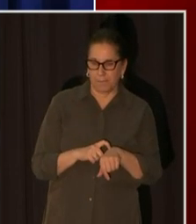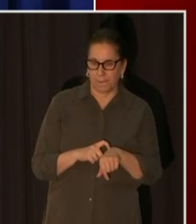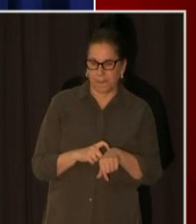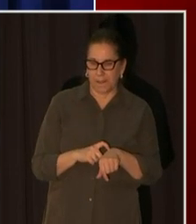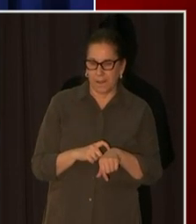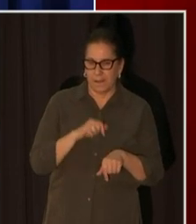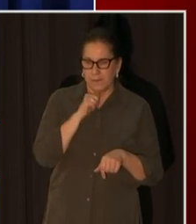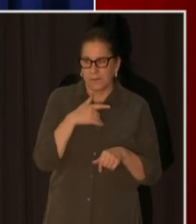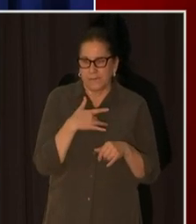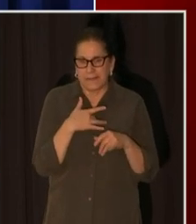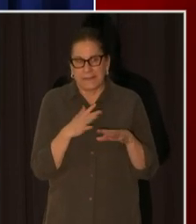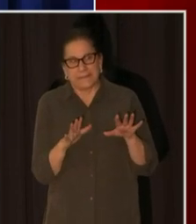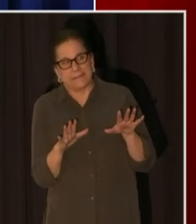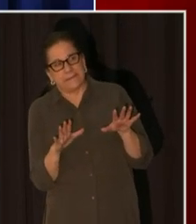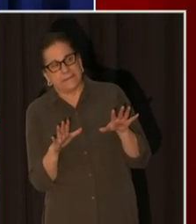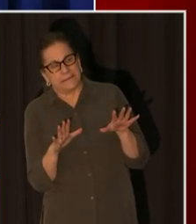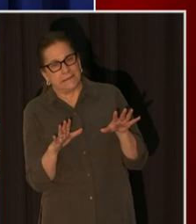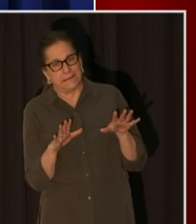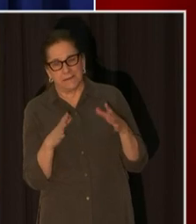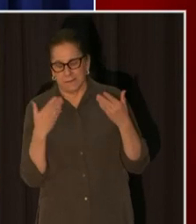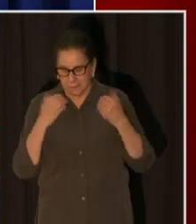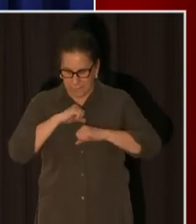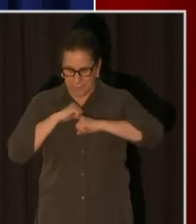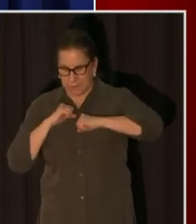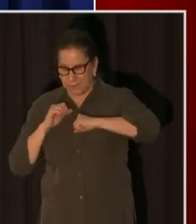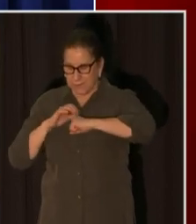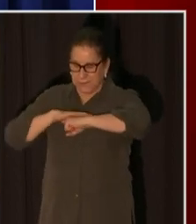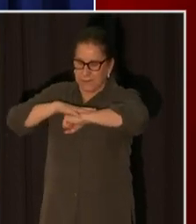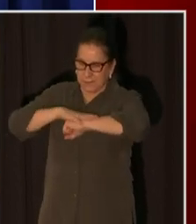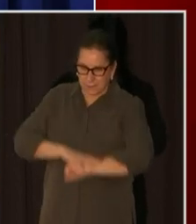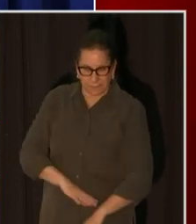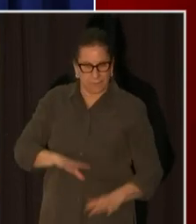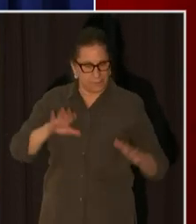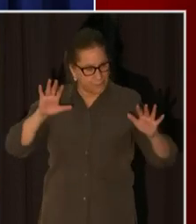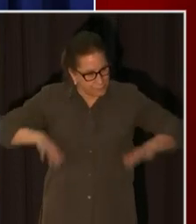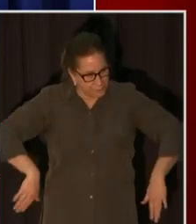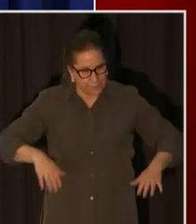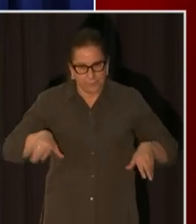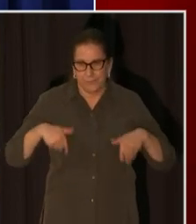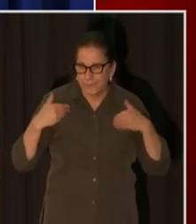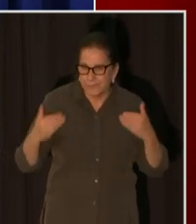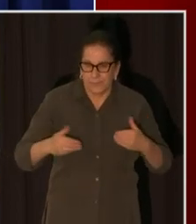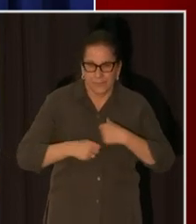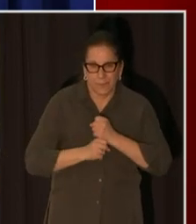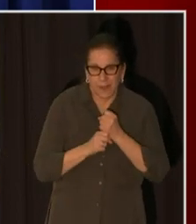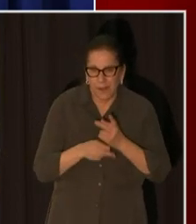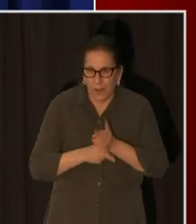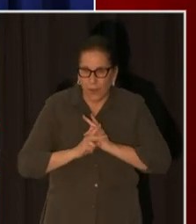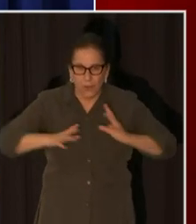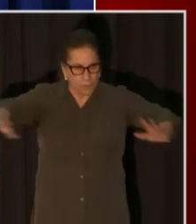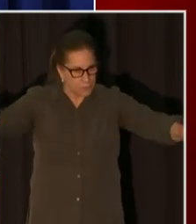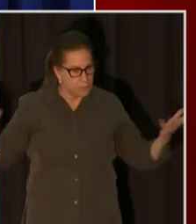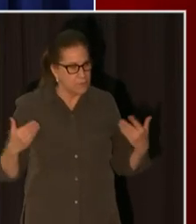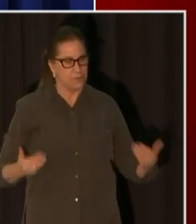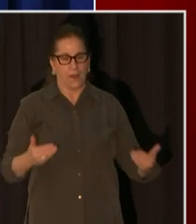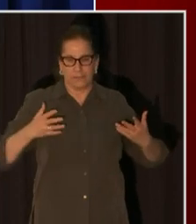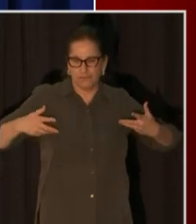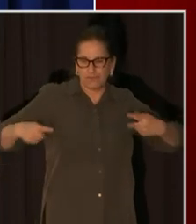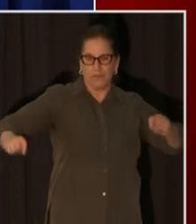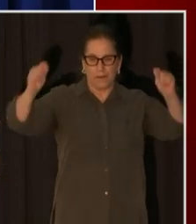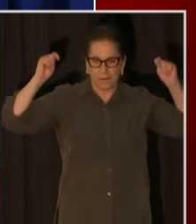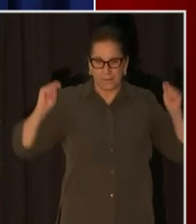you have a dream, you just need a yes from government, and and sometimes that first yes is all you need to get started. So